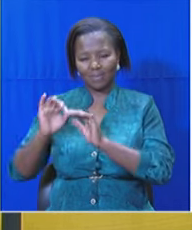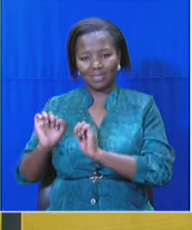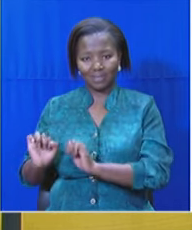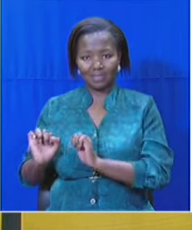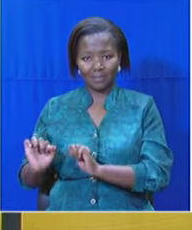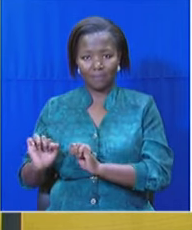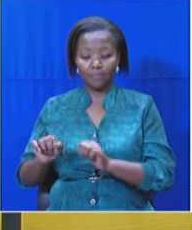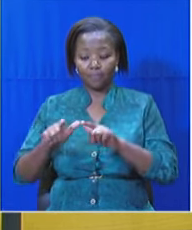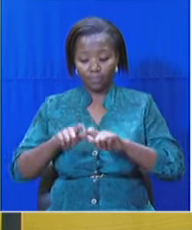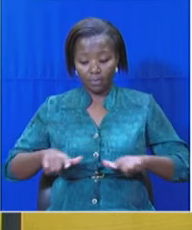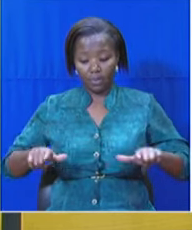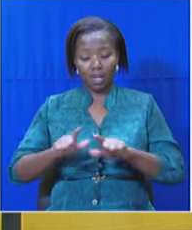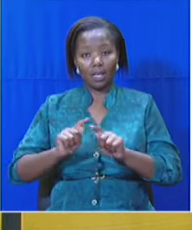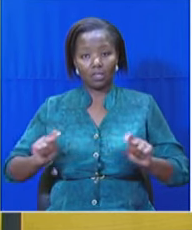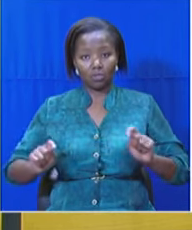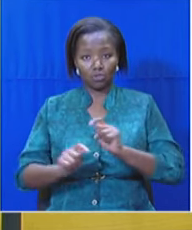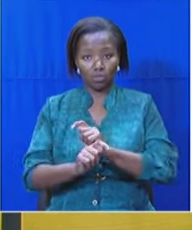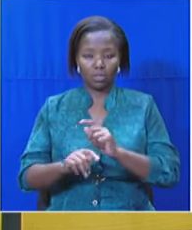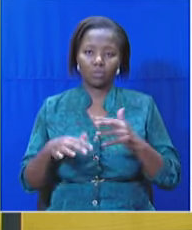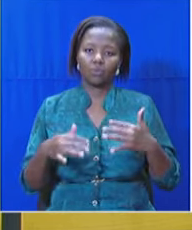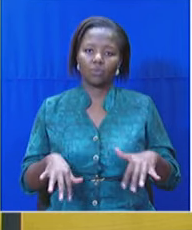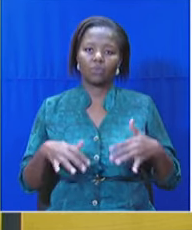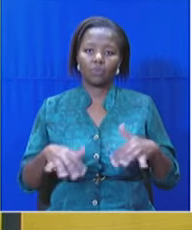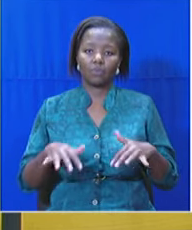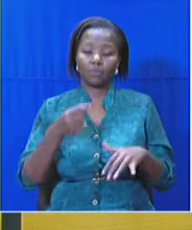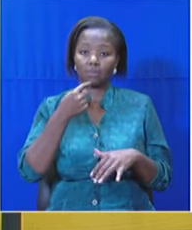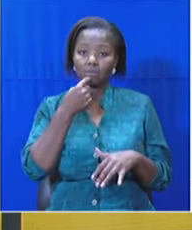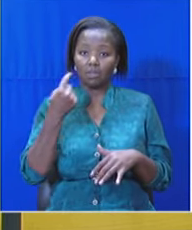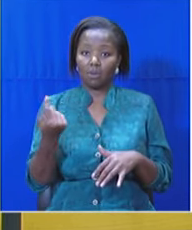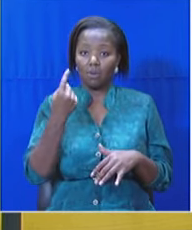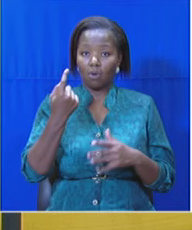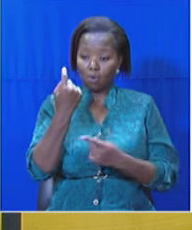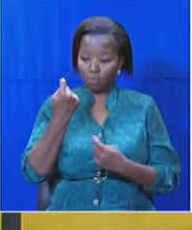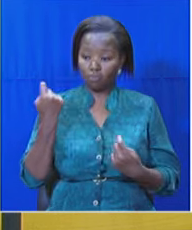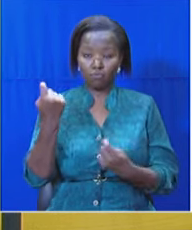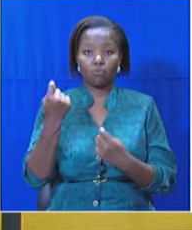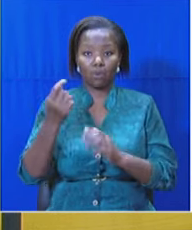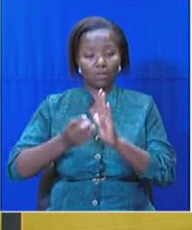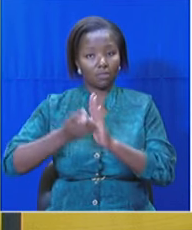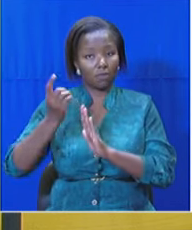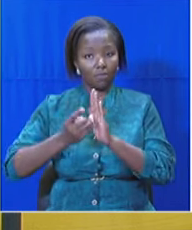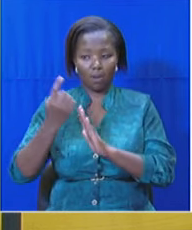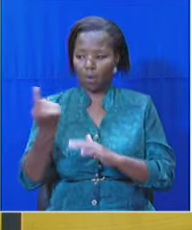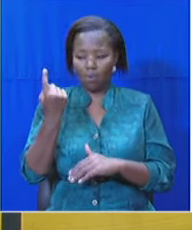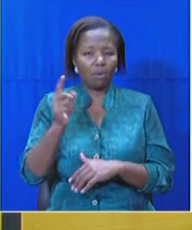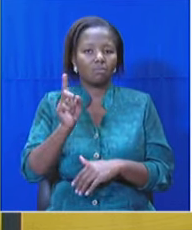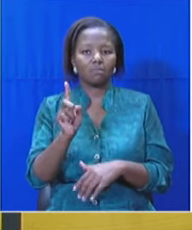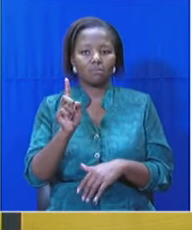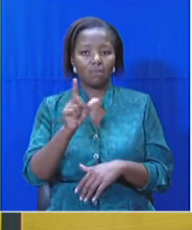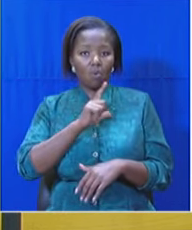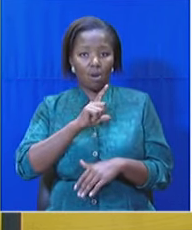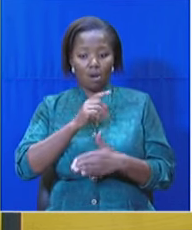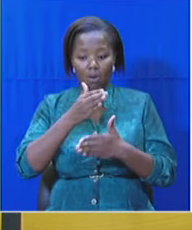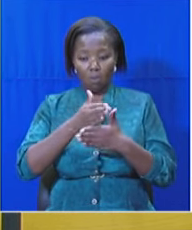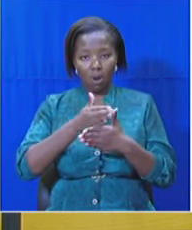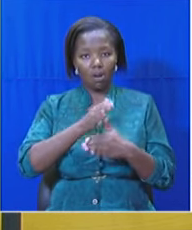Land reform is, according to our understanding, not necessarily rural development exclusively, as these functions cut